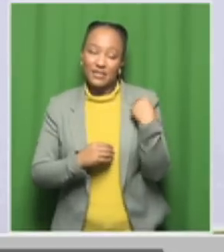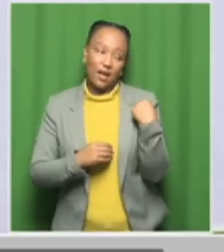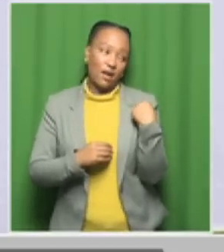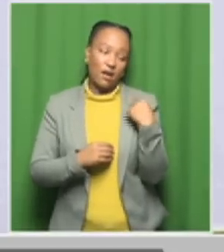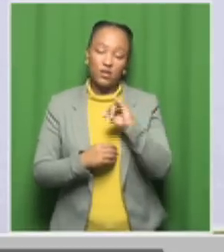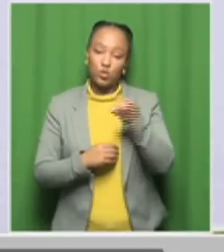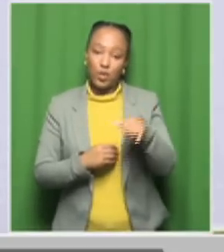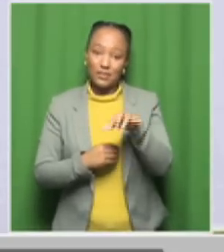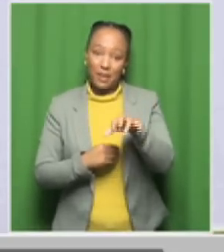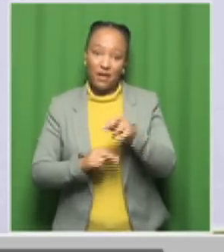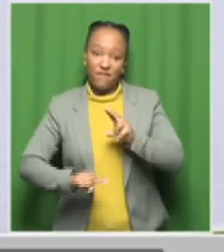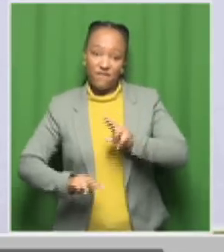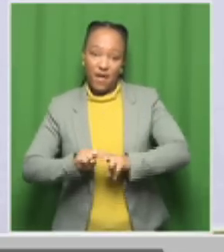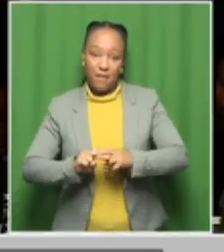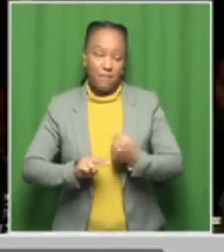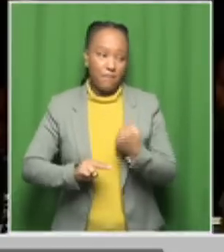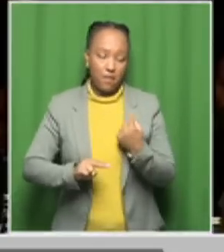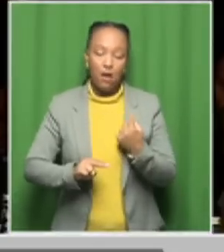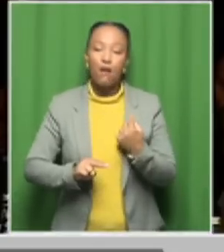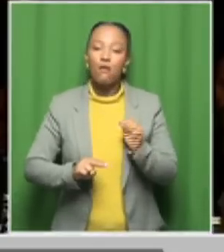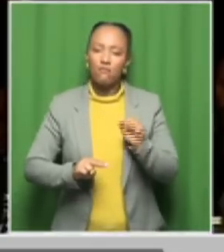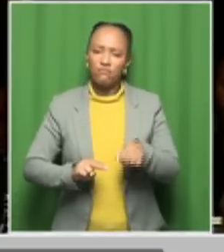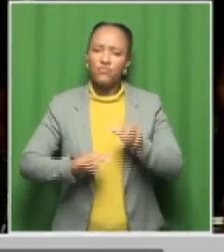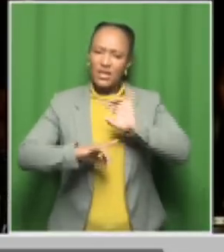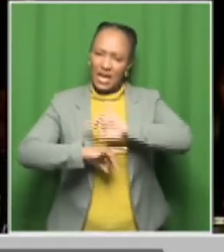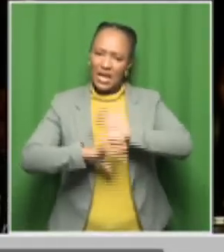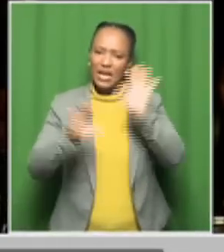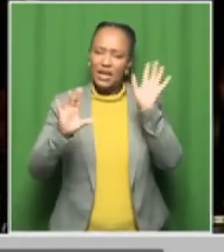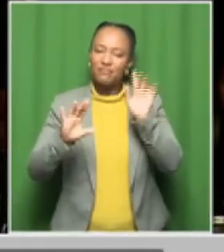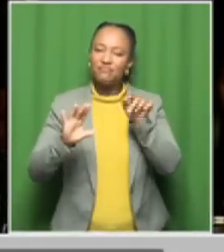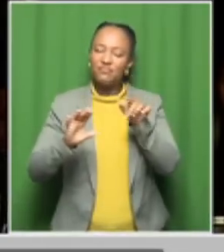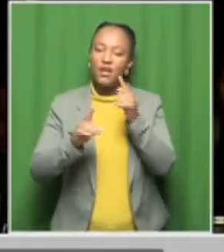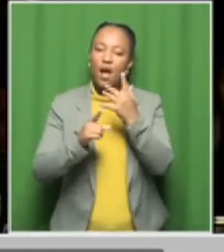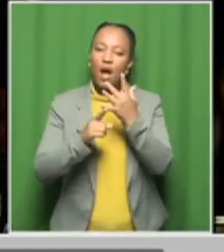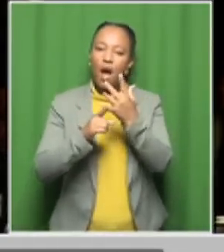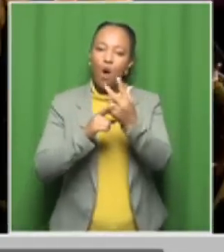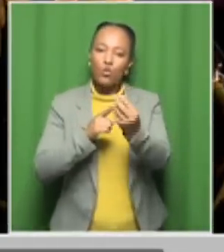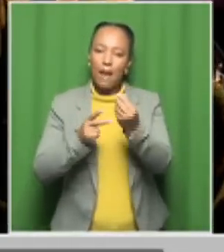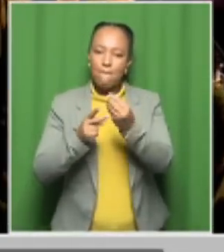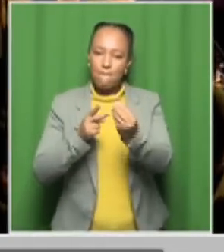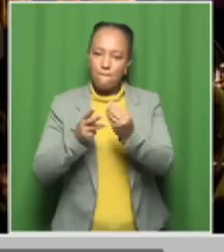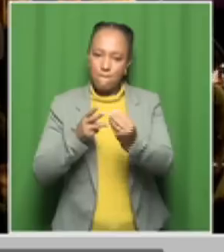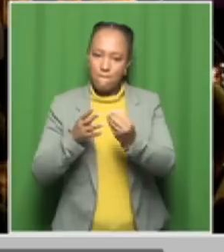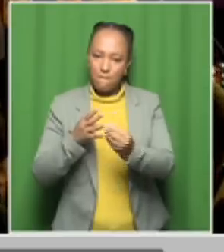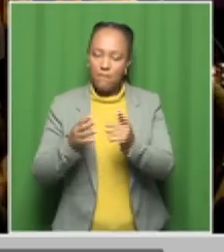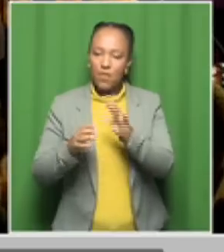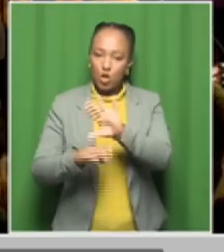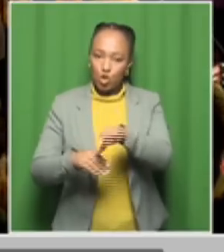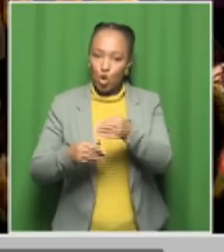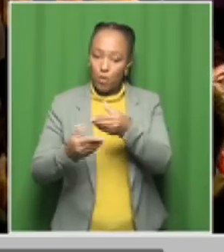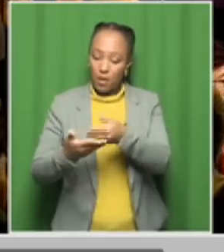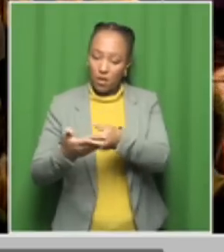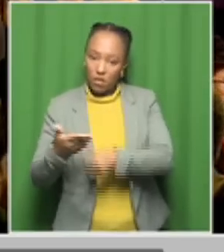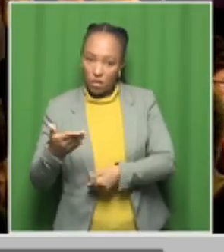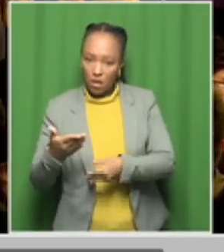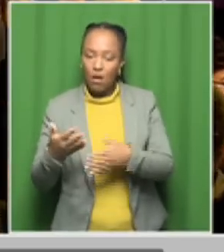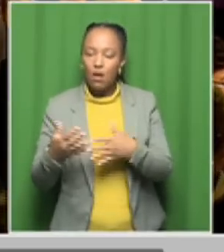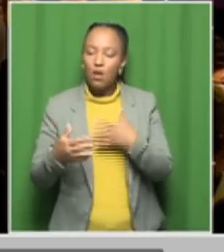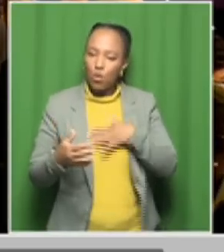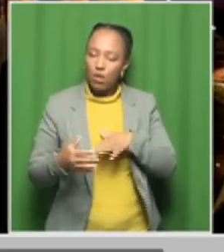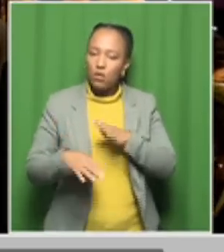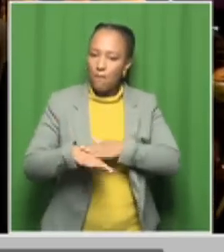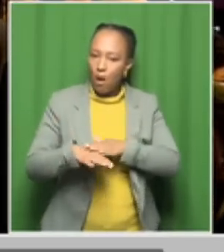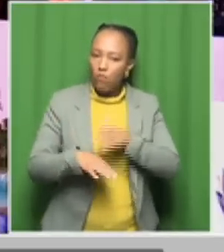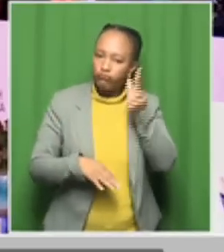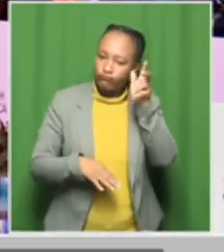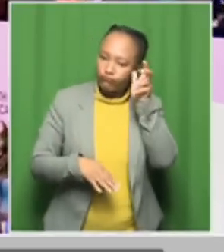in February, this came out very clear in the outcome document that the G20 members are committed to hearing more from